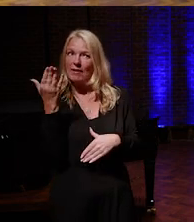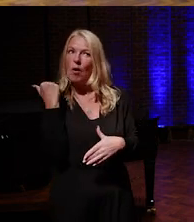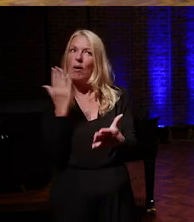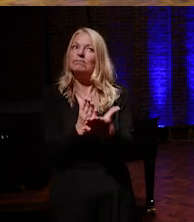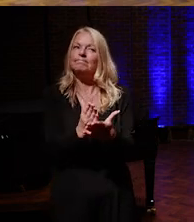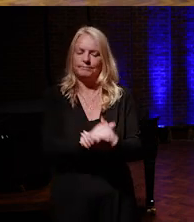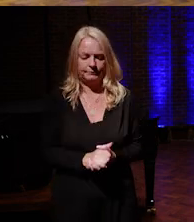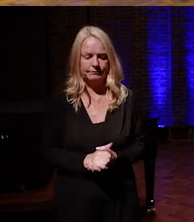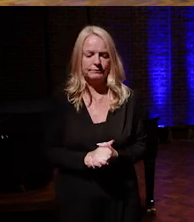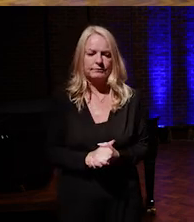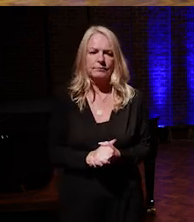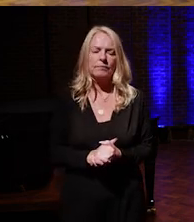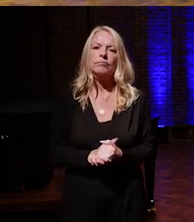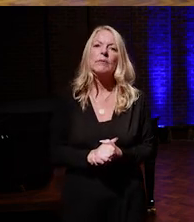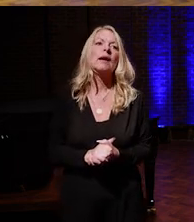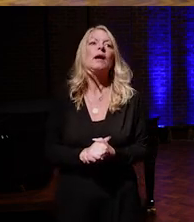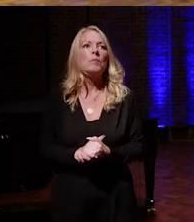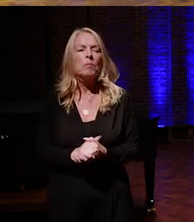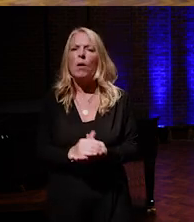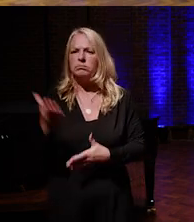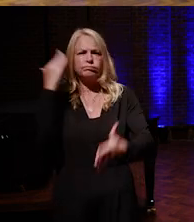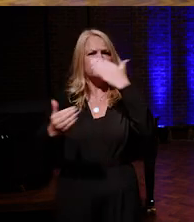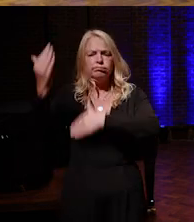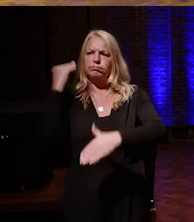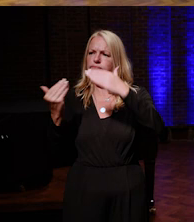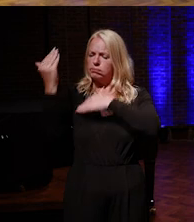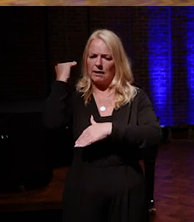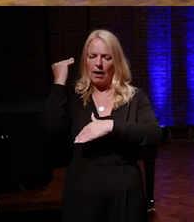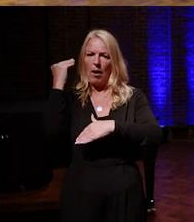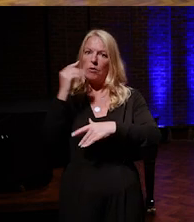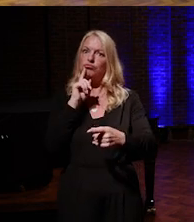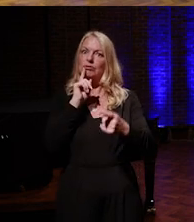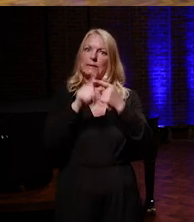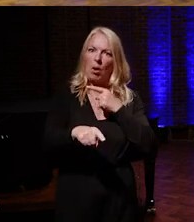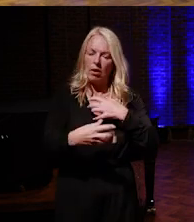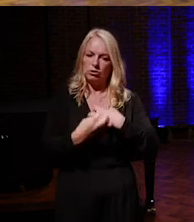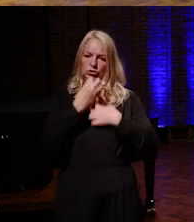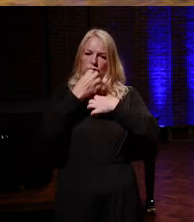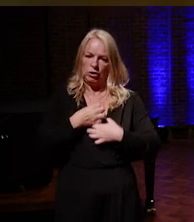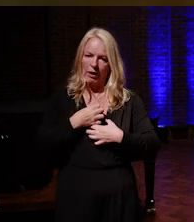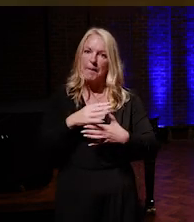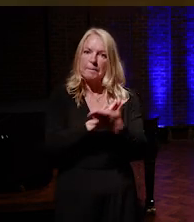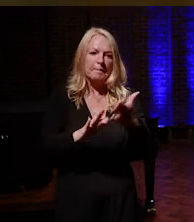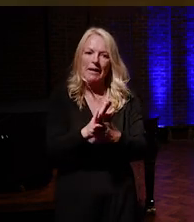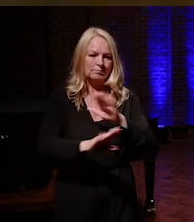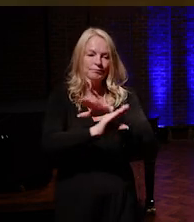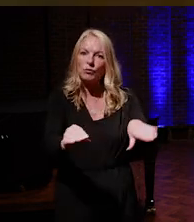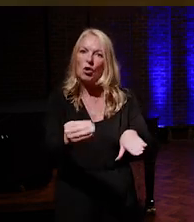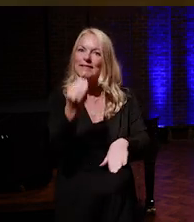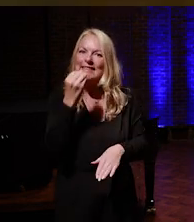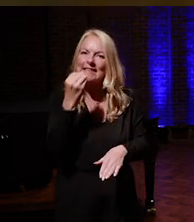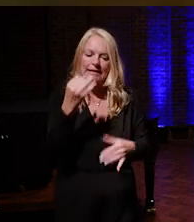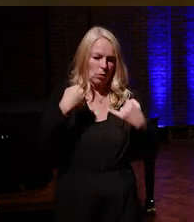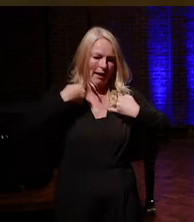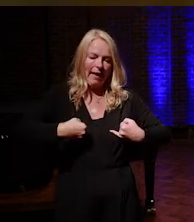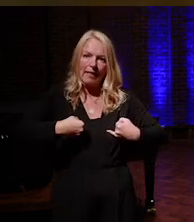And this sort of response may have benefited our ancestors, to stop them from eating foods that would make them ill, because insects can be a sign of decay